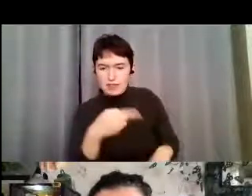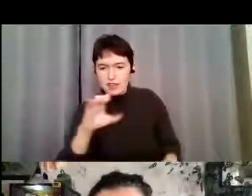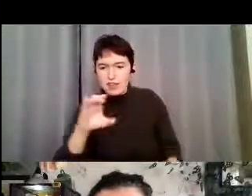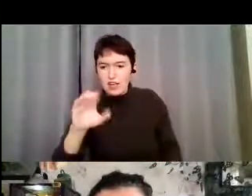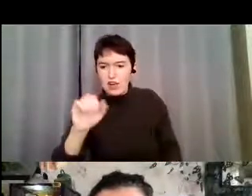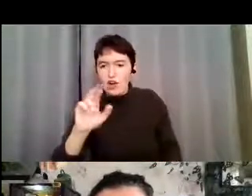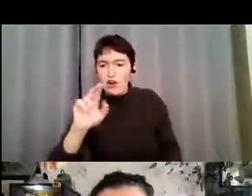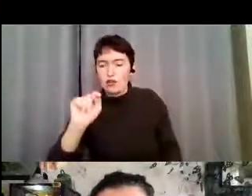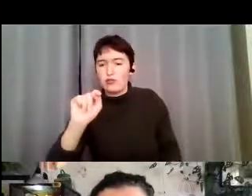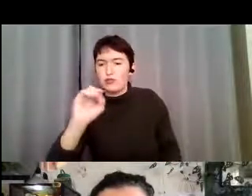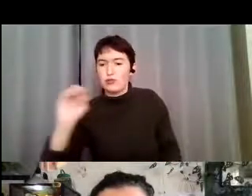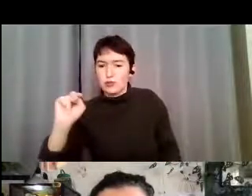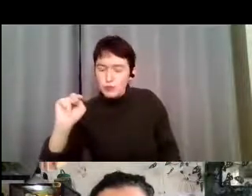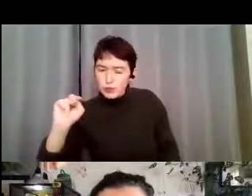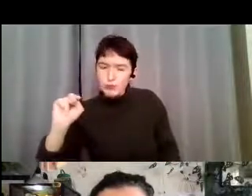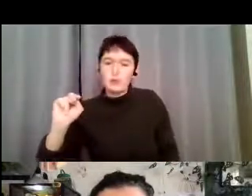it's an